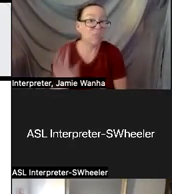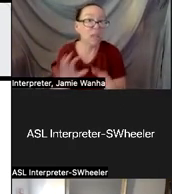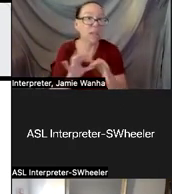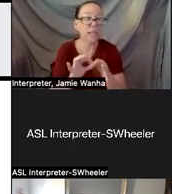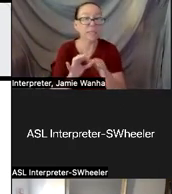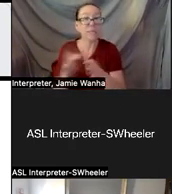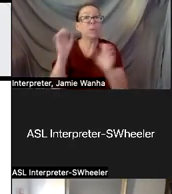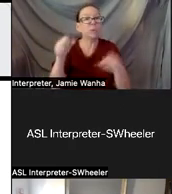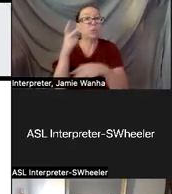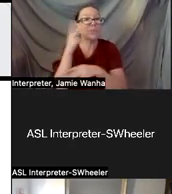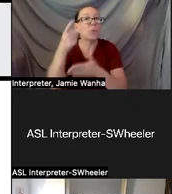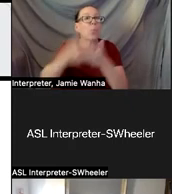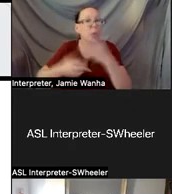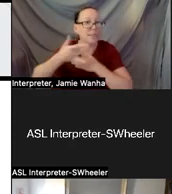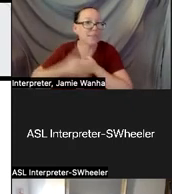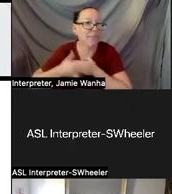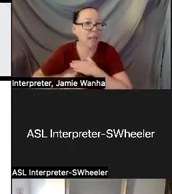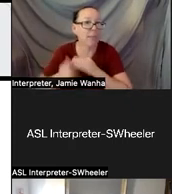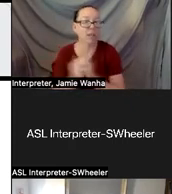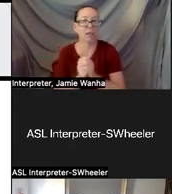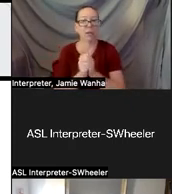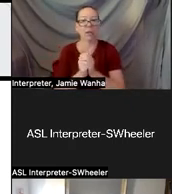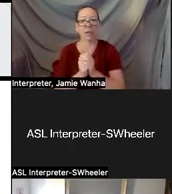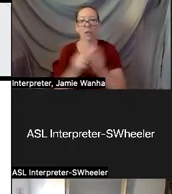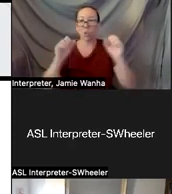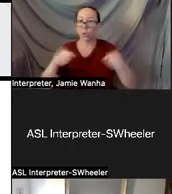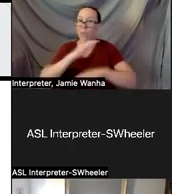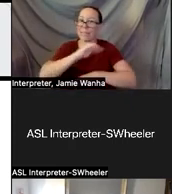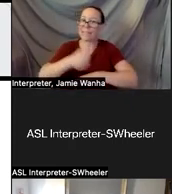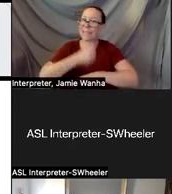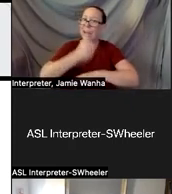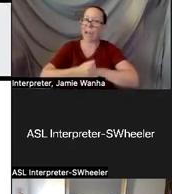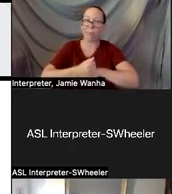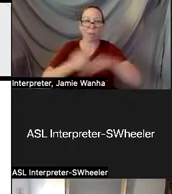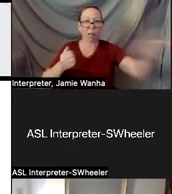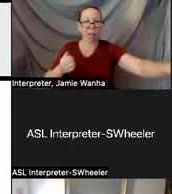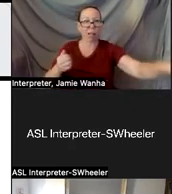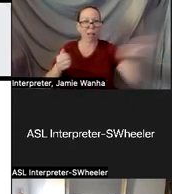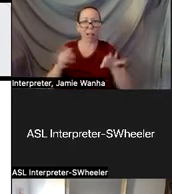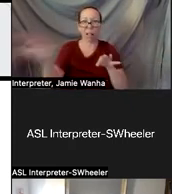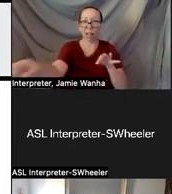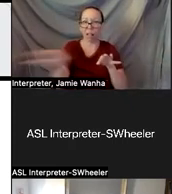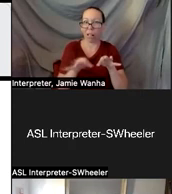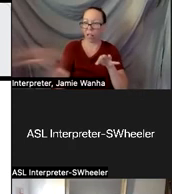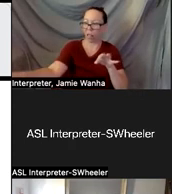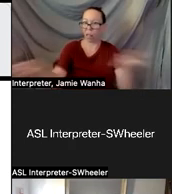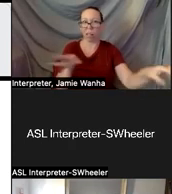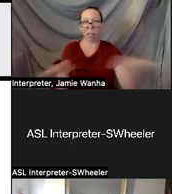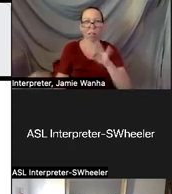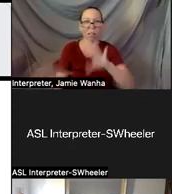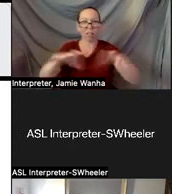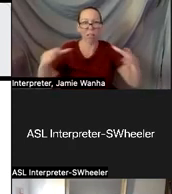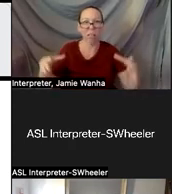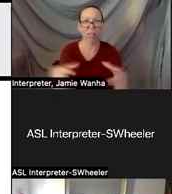are available. You can put your own package together worth $500 to $1,000. But there are rules on kind of what level of